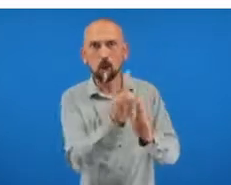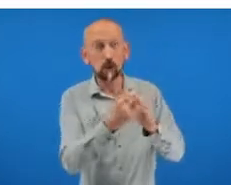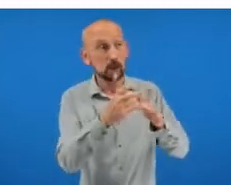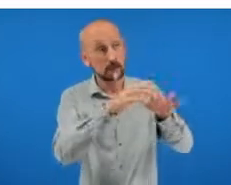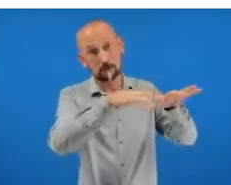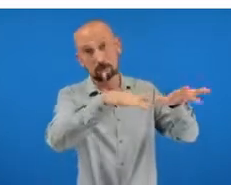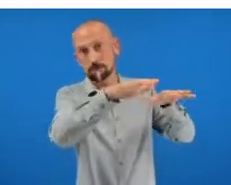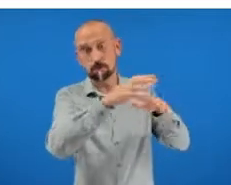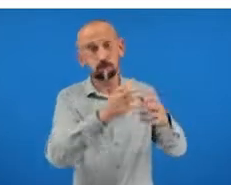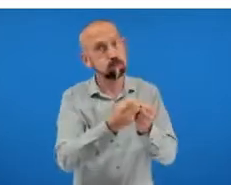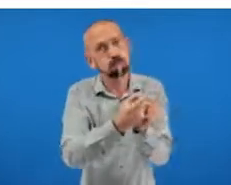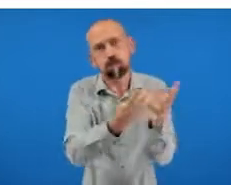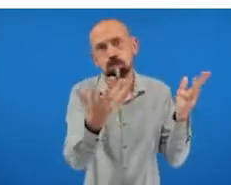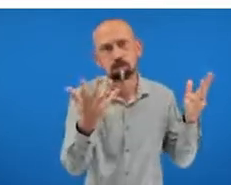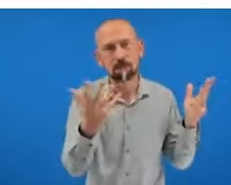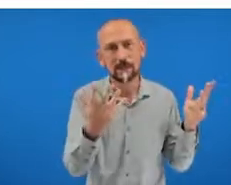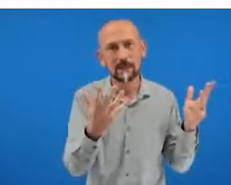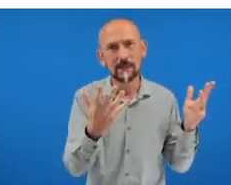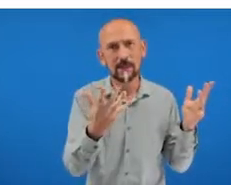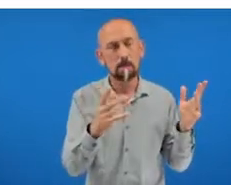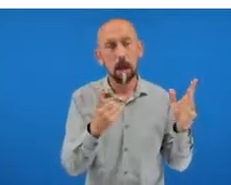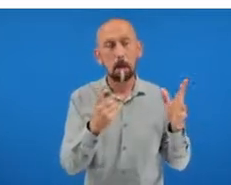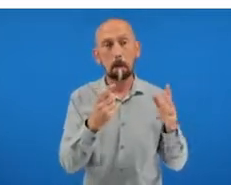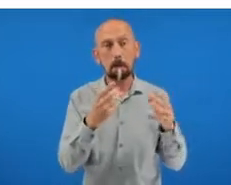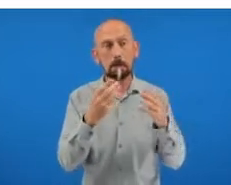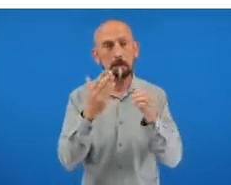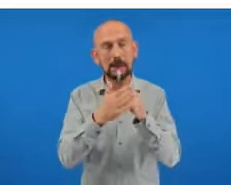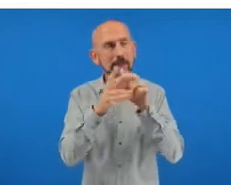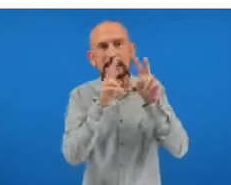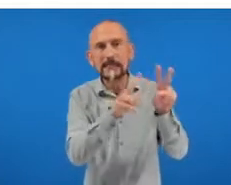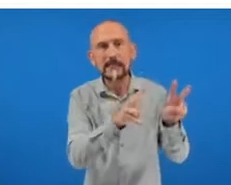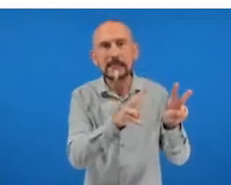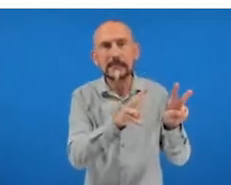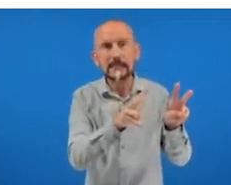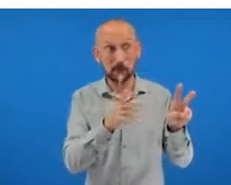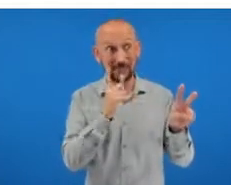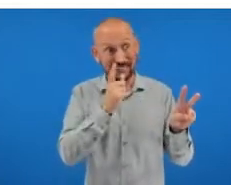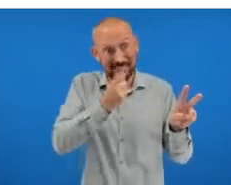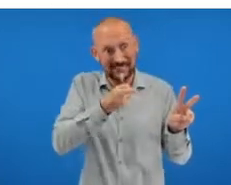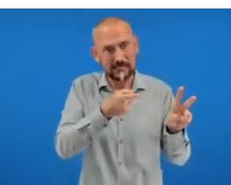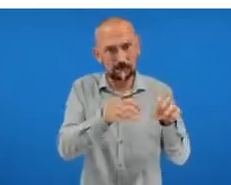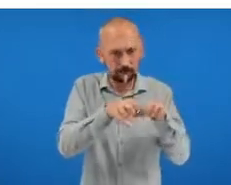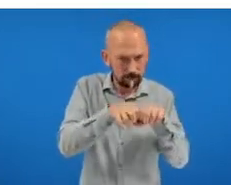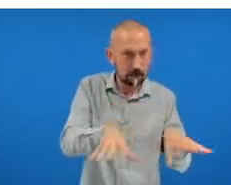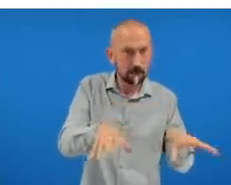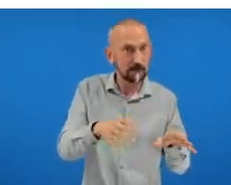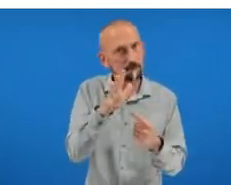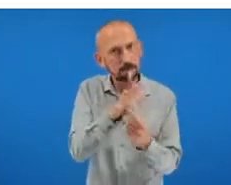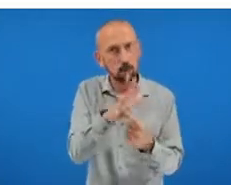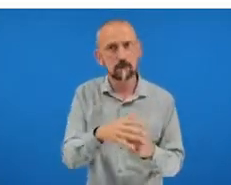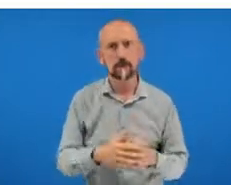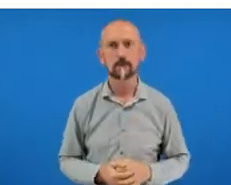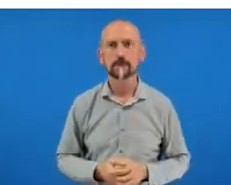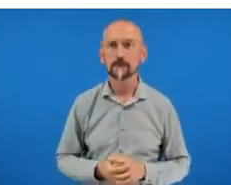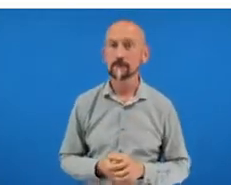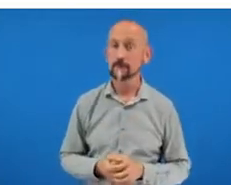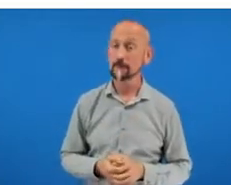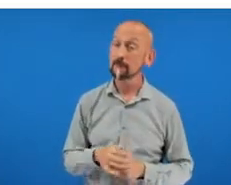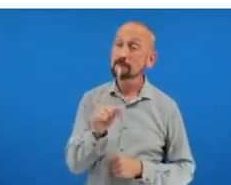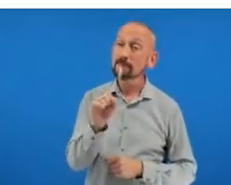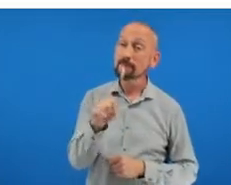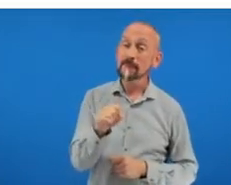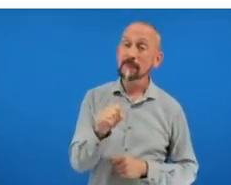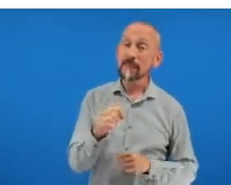that are just within people's blind spots, and I think that's going to be a key part. And if you think